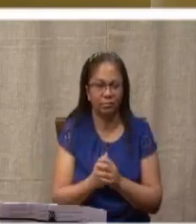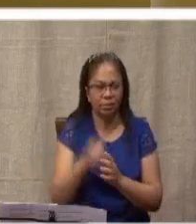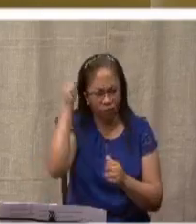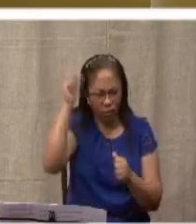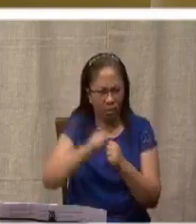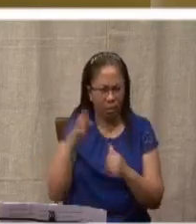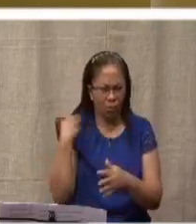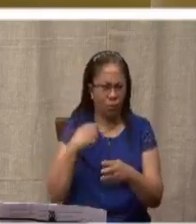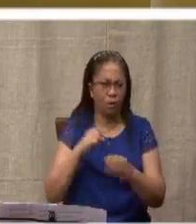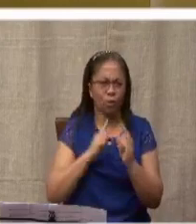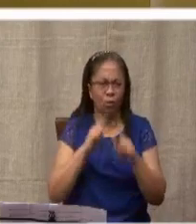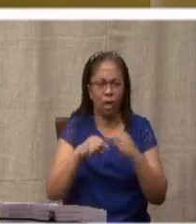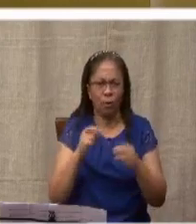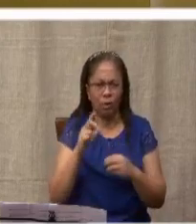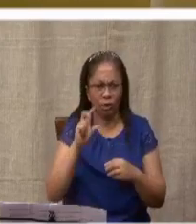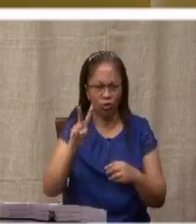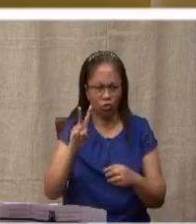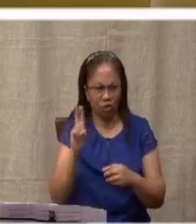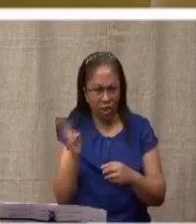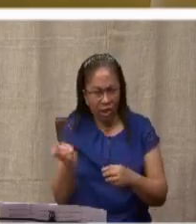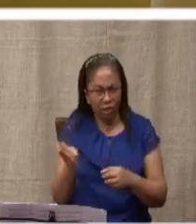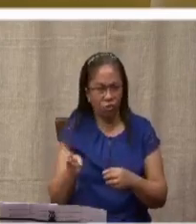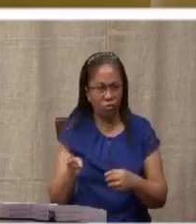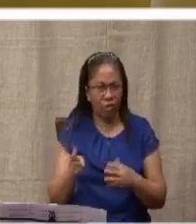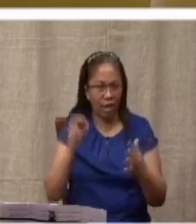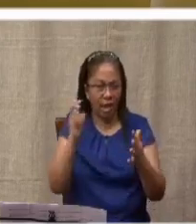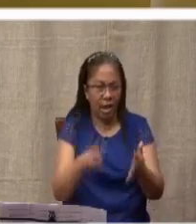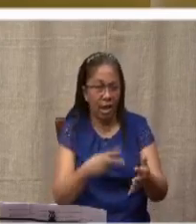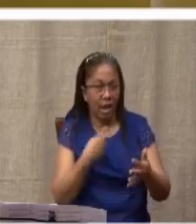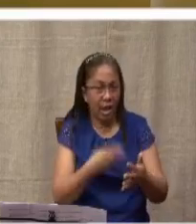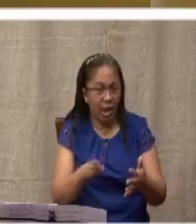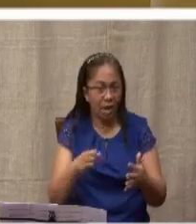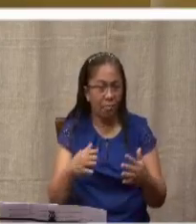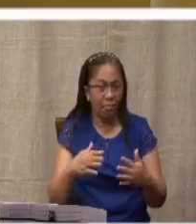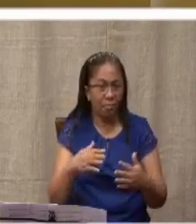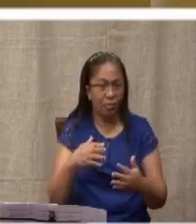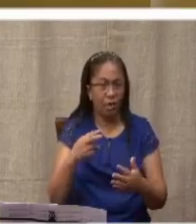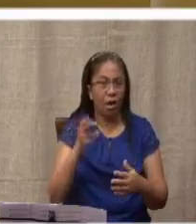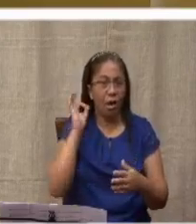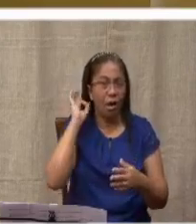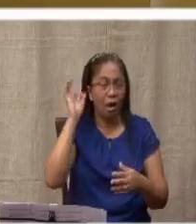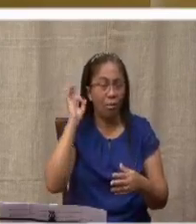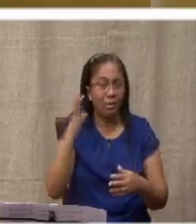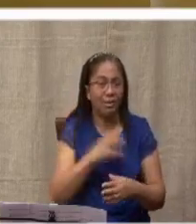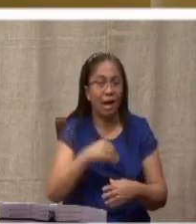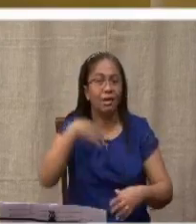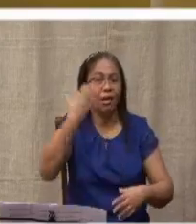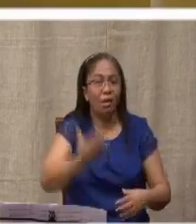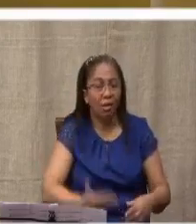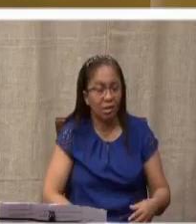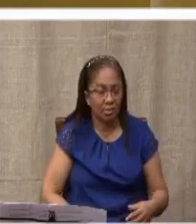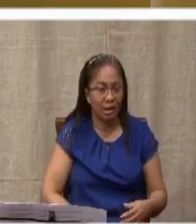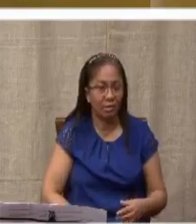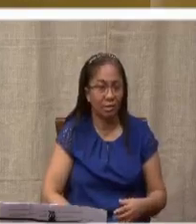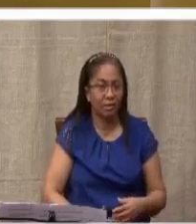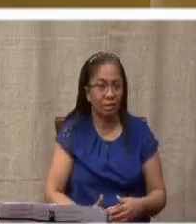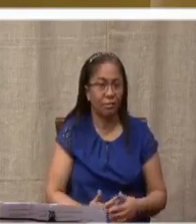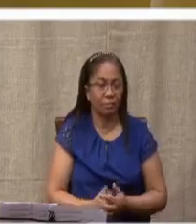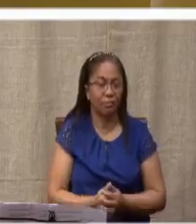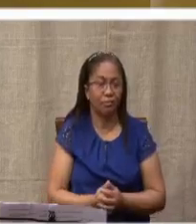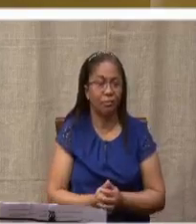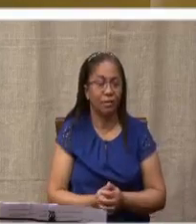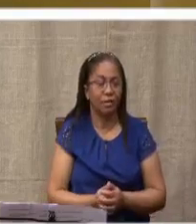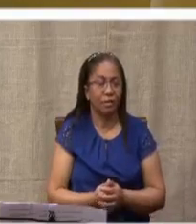church hymns homilies and hospitality and the truth of hospitality is it is the